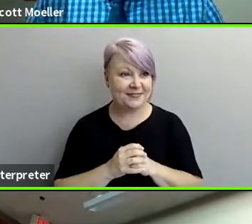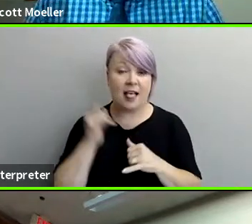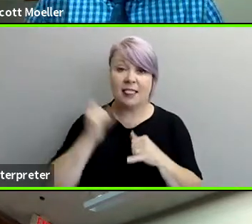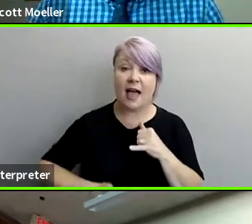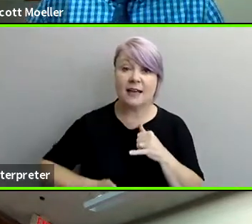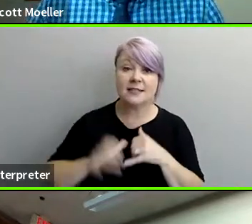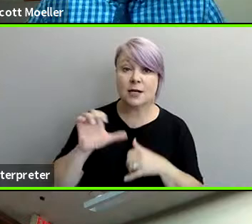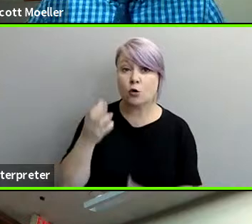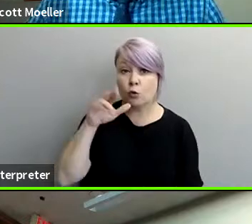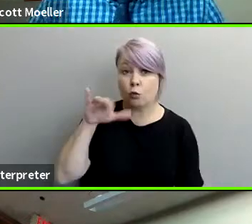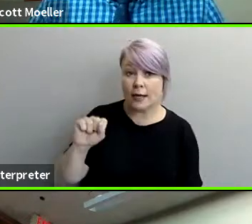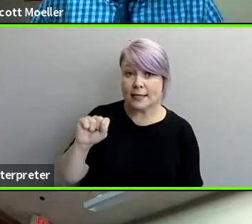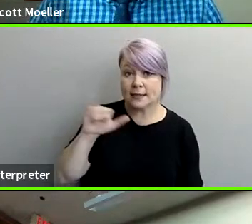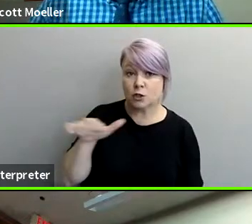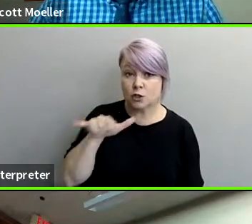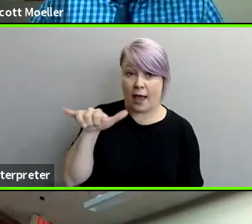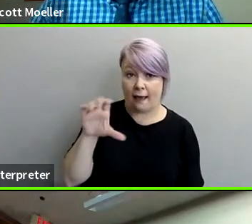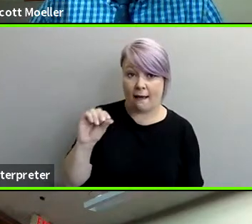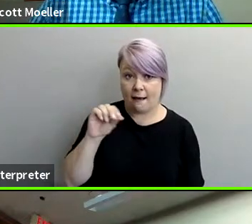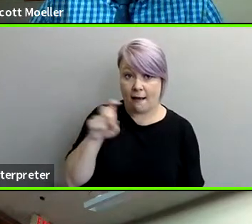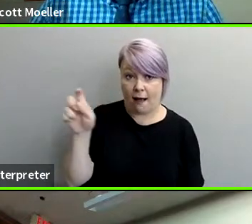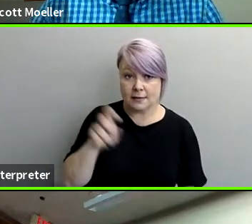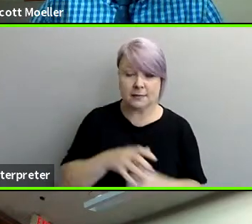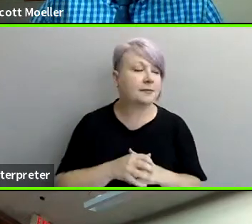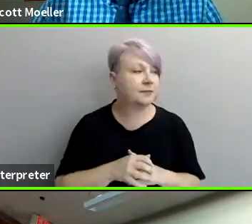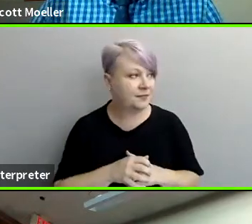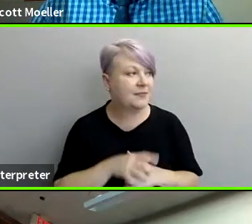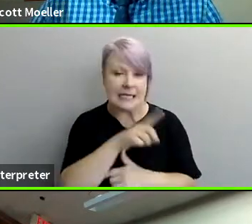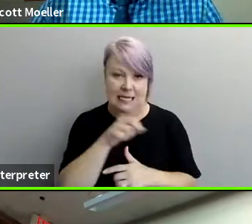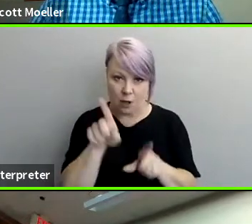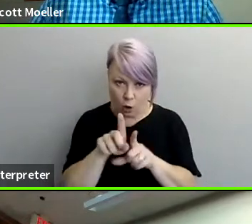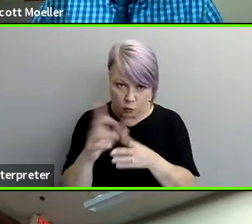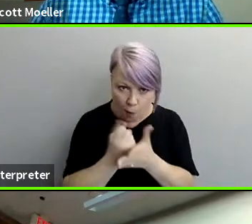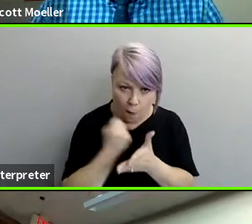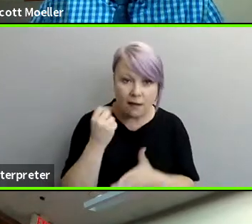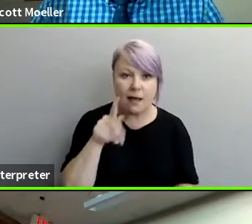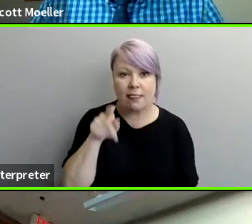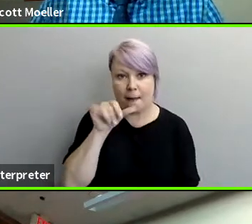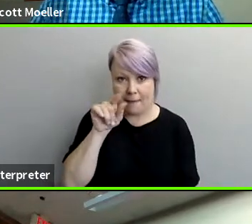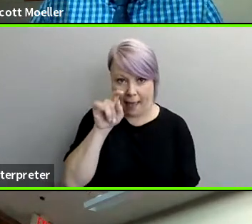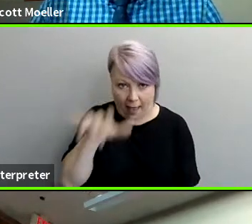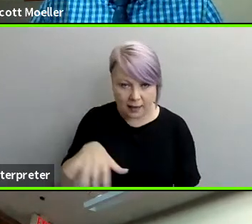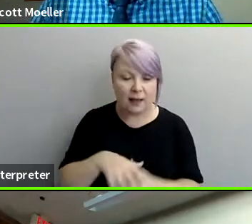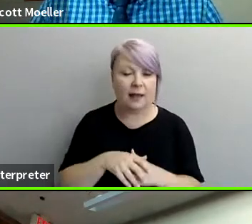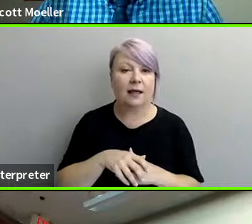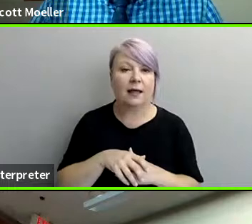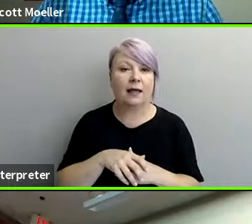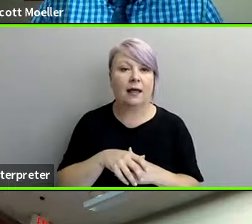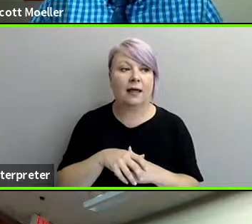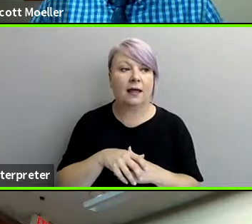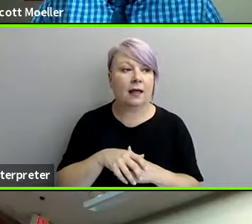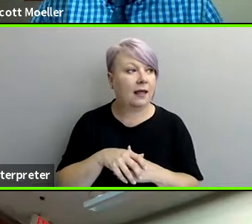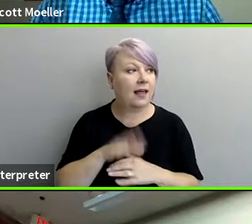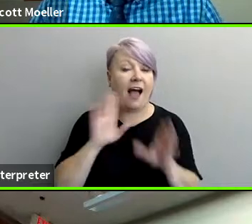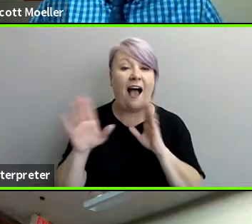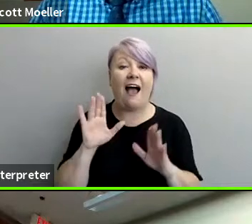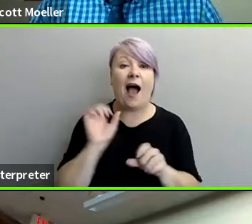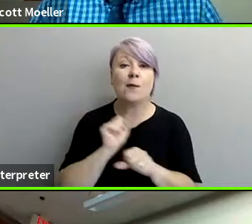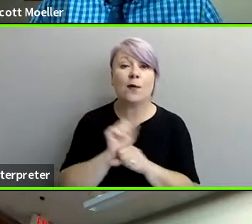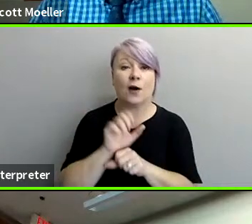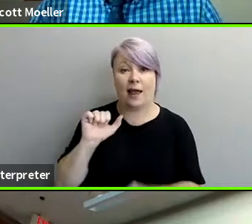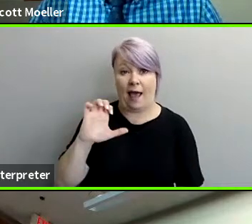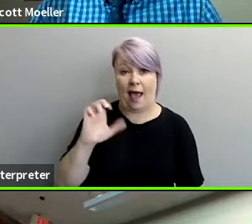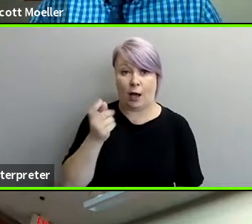And last is Chris J. Fox, and he also has one of the Patti Dean grants. Hi, my name is Chris J. Fox. I work at